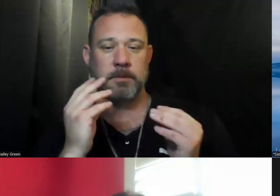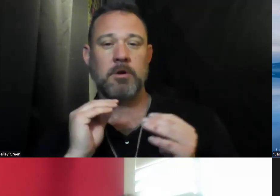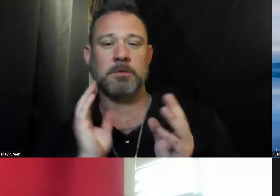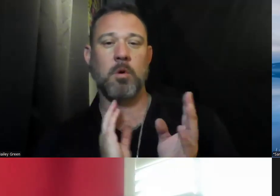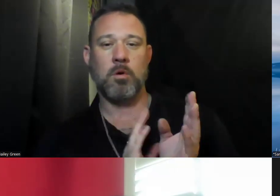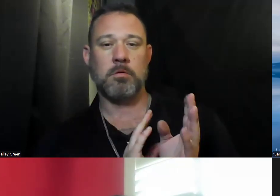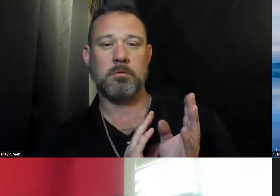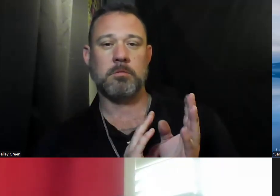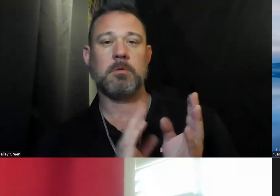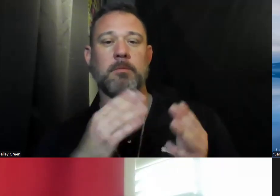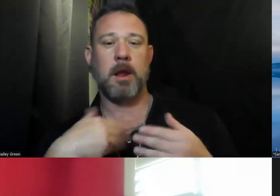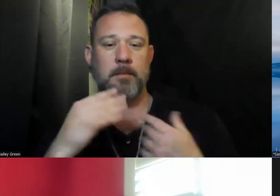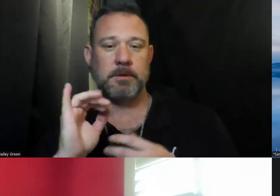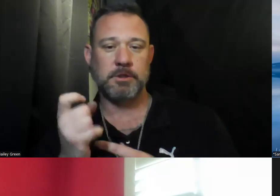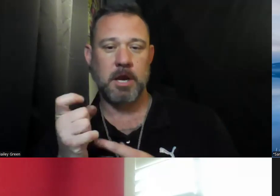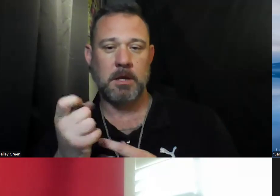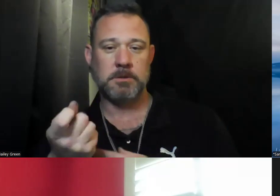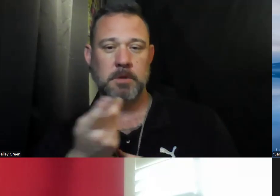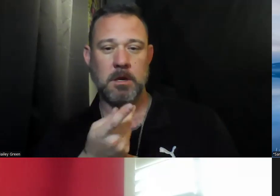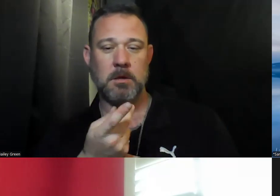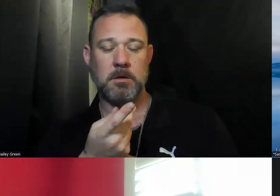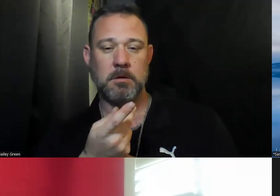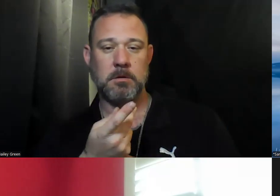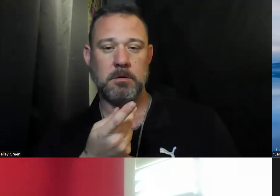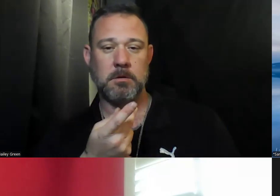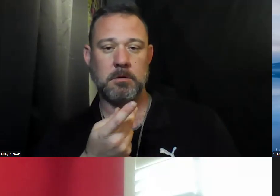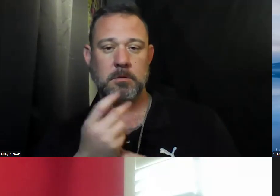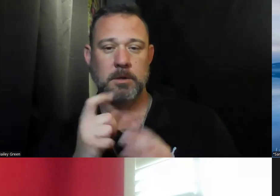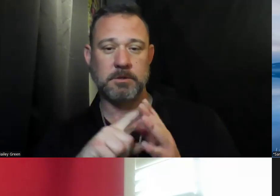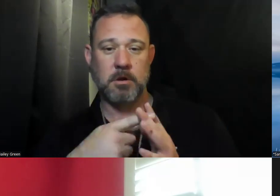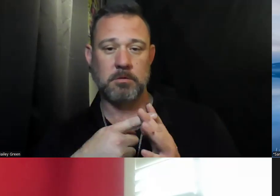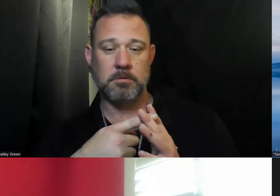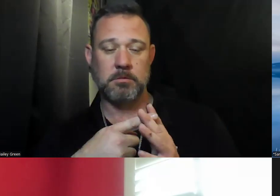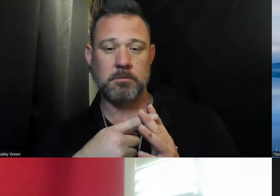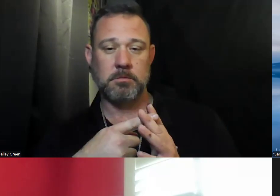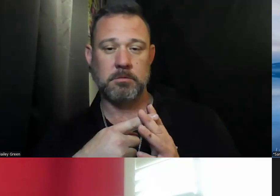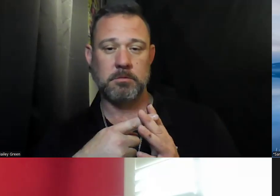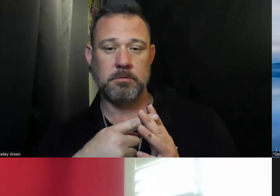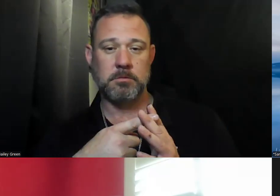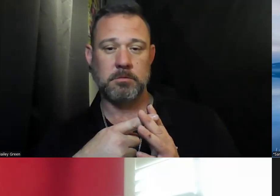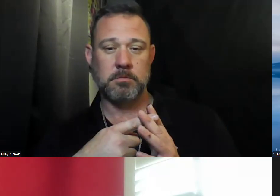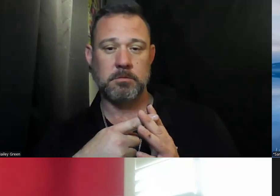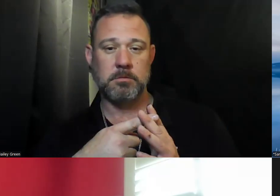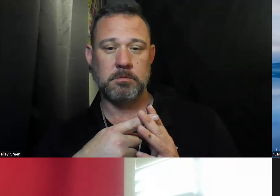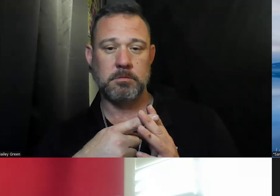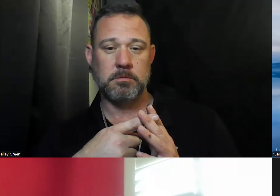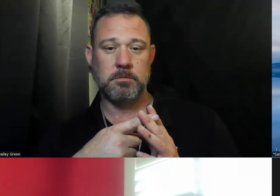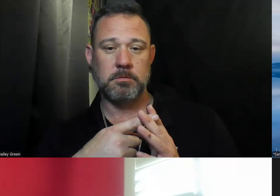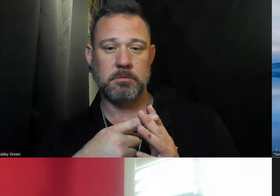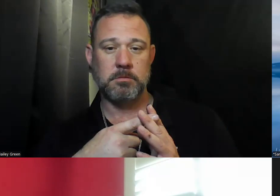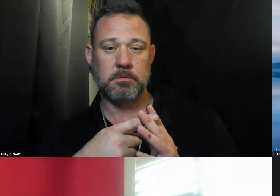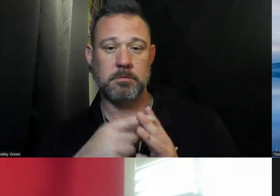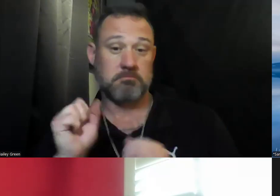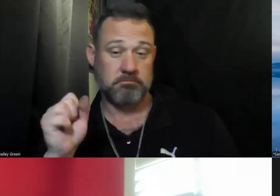Board. And I'm really happy that Jax has returned, and we can start over. Jax, thank you. Hey, can you hear